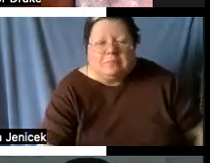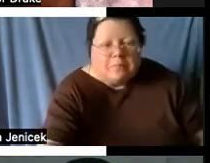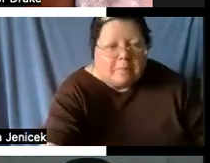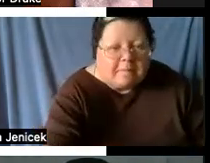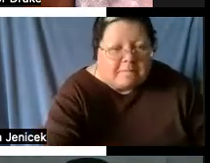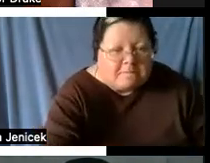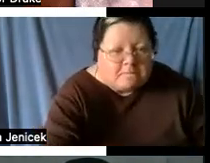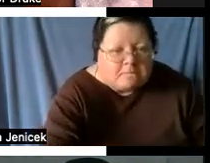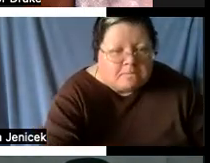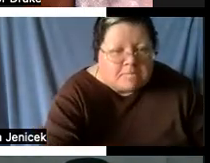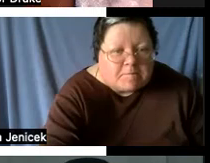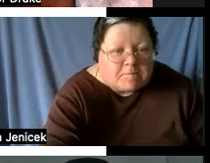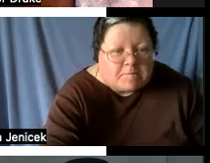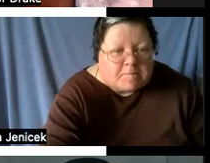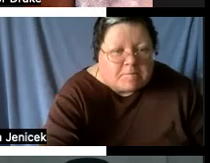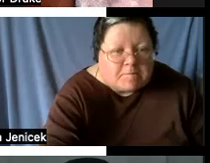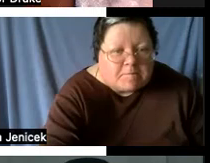So they kill you and move on.